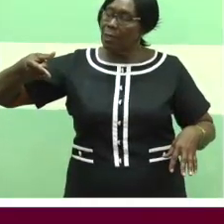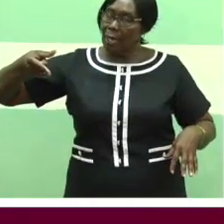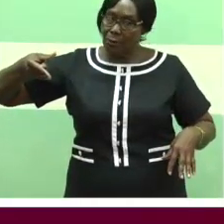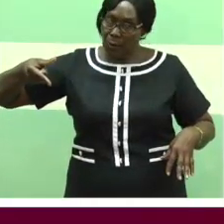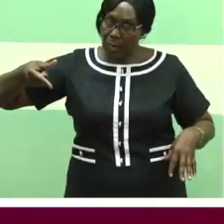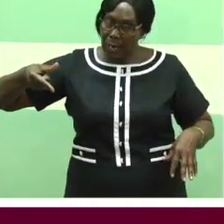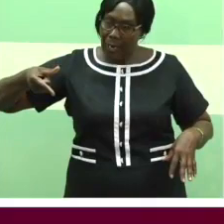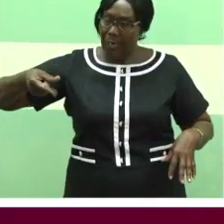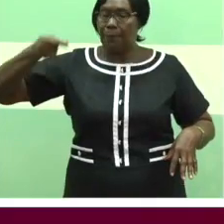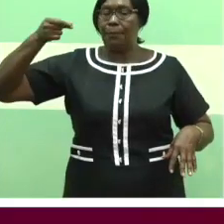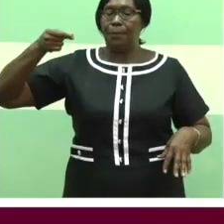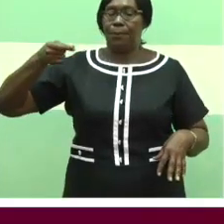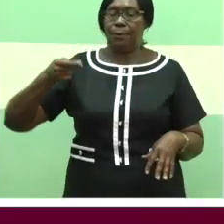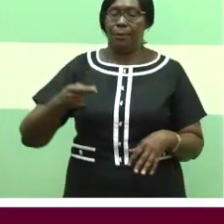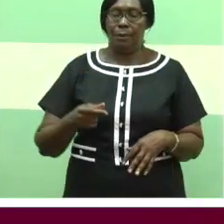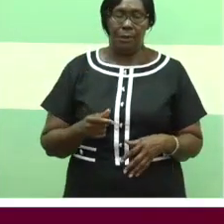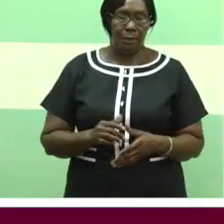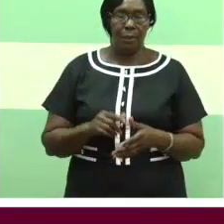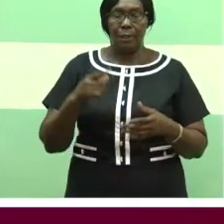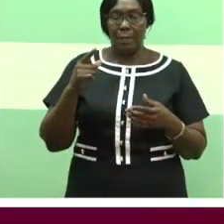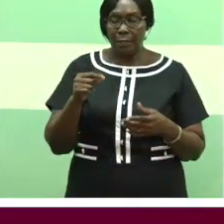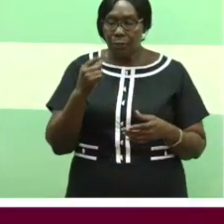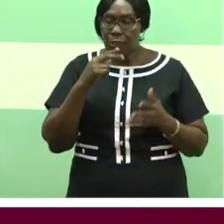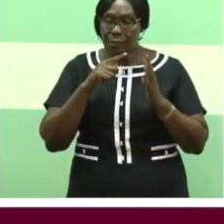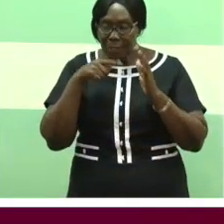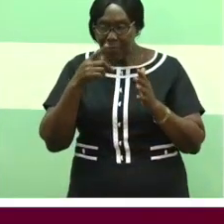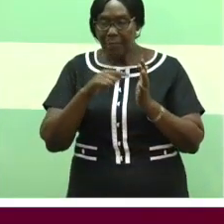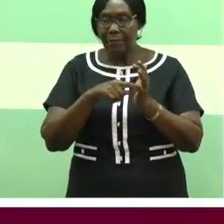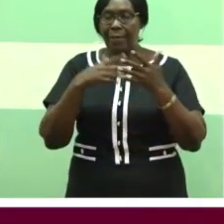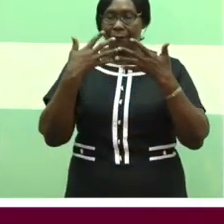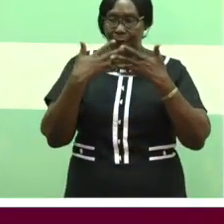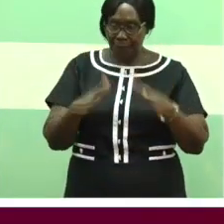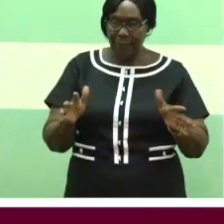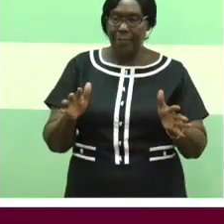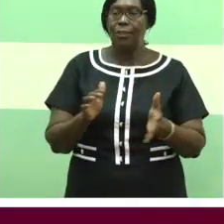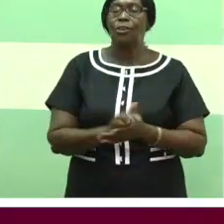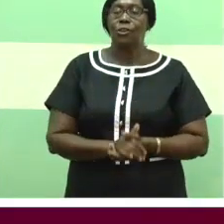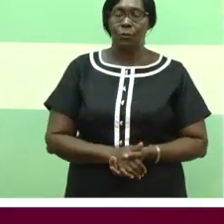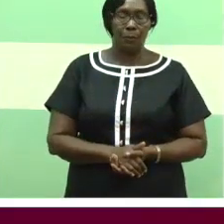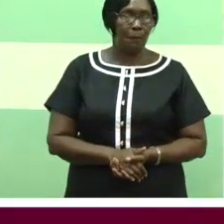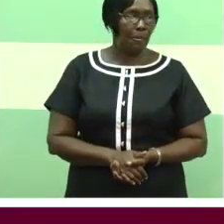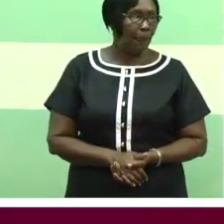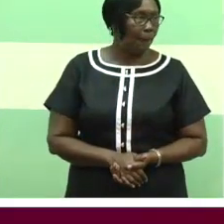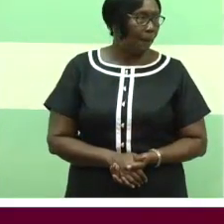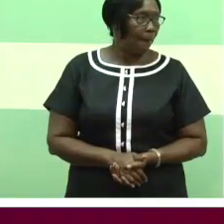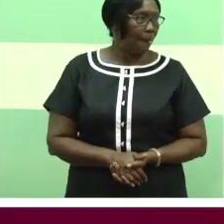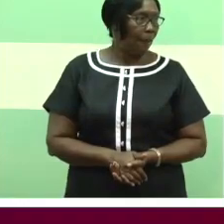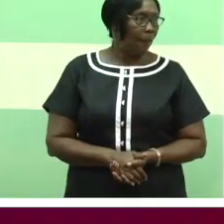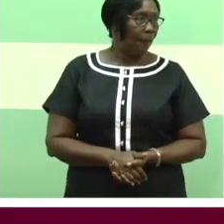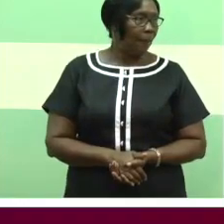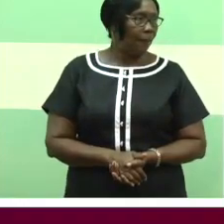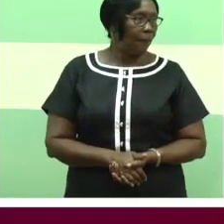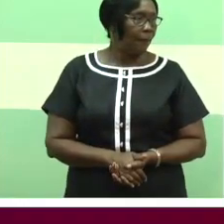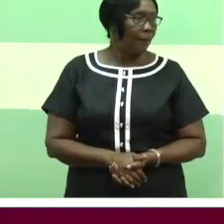you use to indicate that that activity would have been completed.